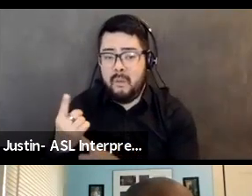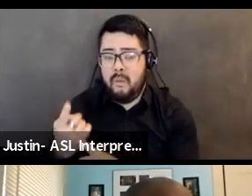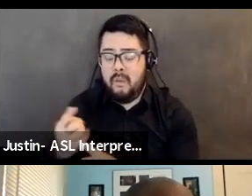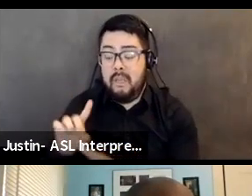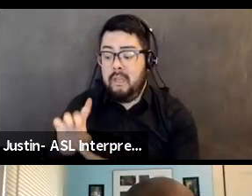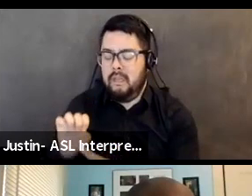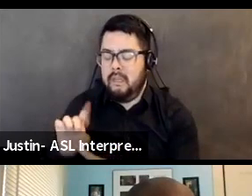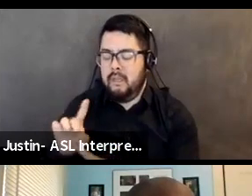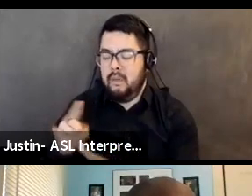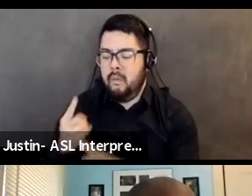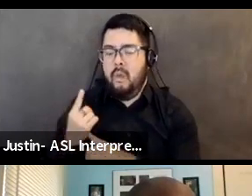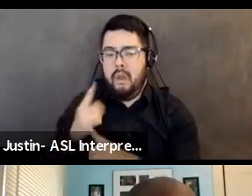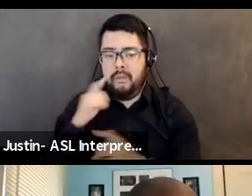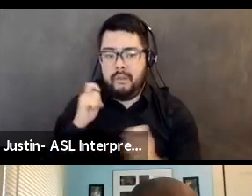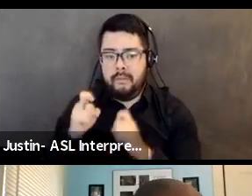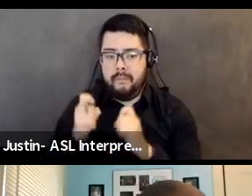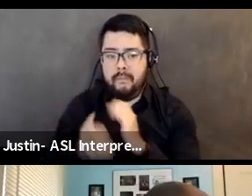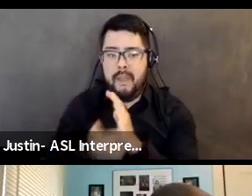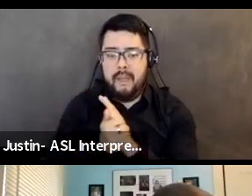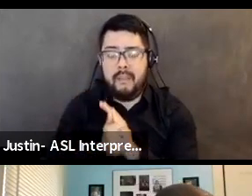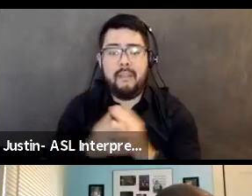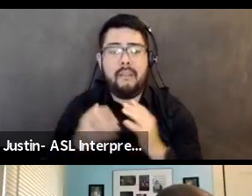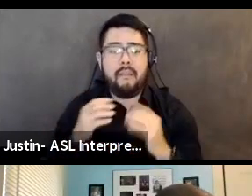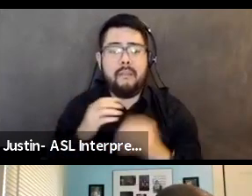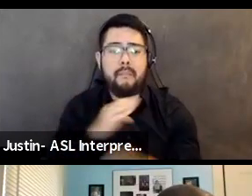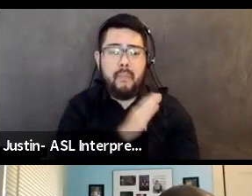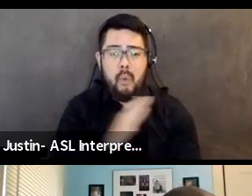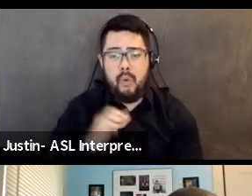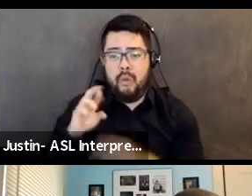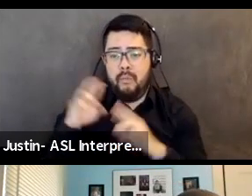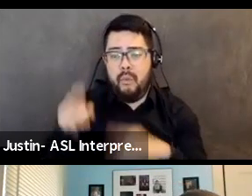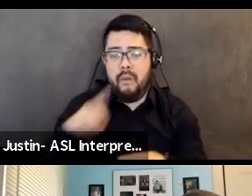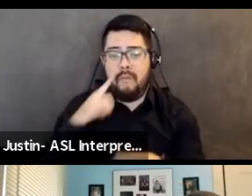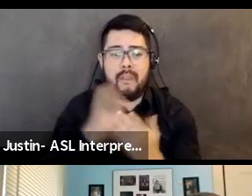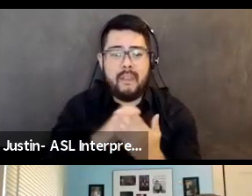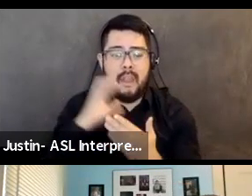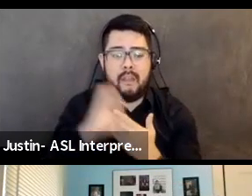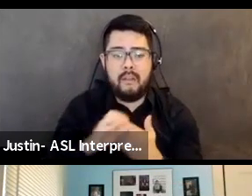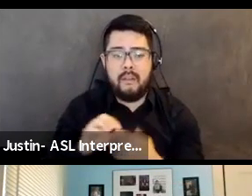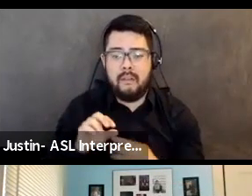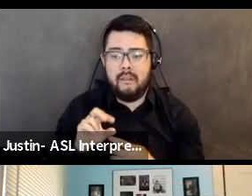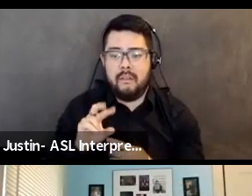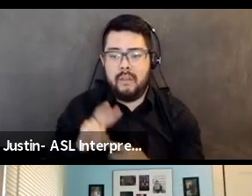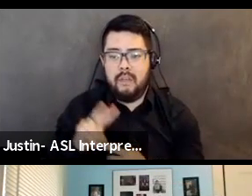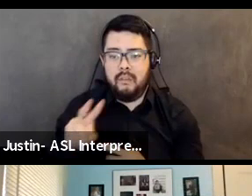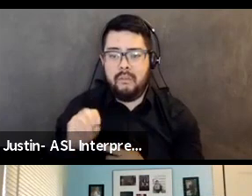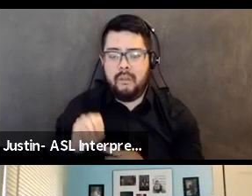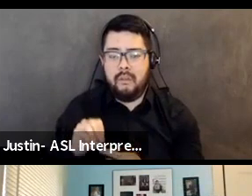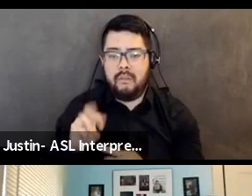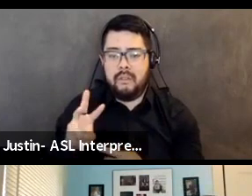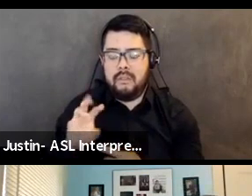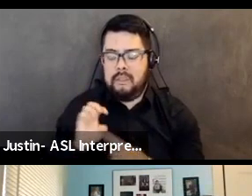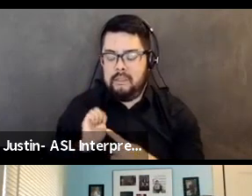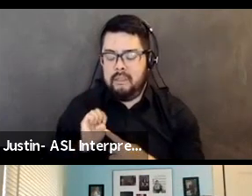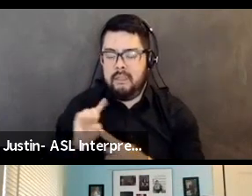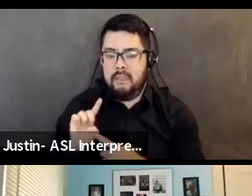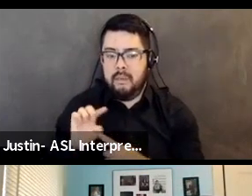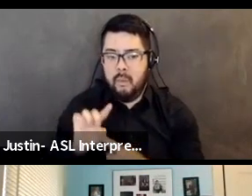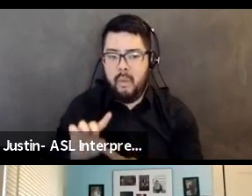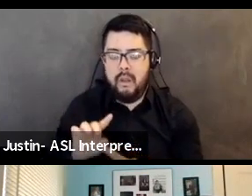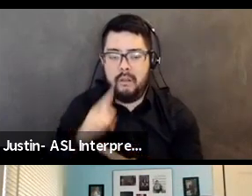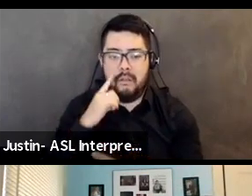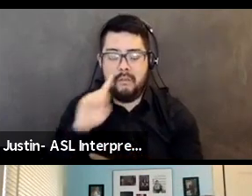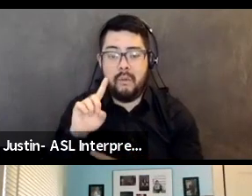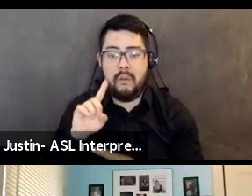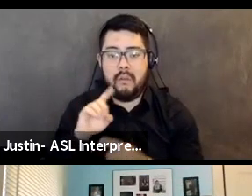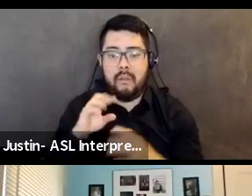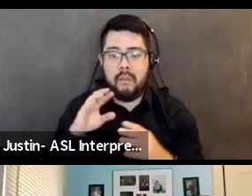amend the current board report for the calendar 2002 2681 to adopt the academic calendar for